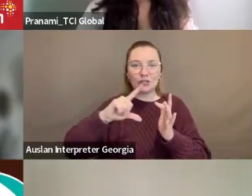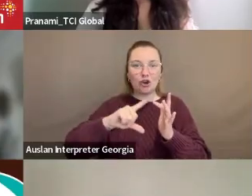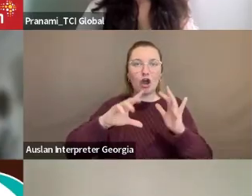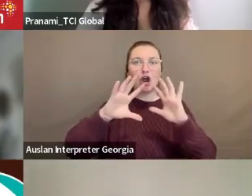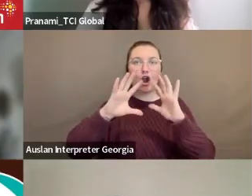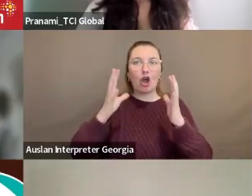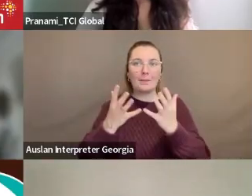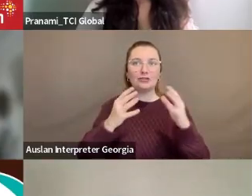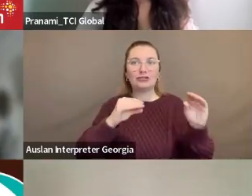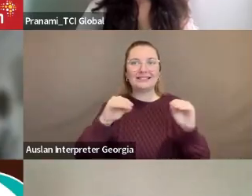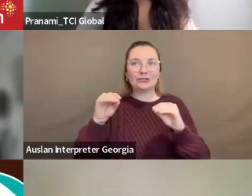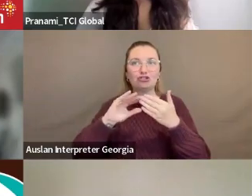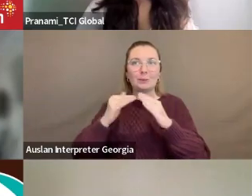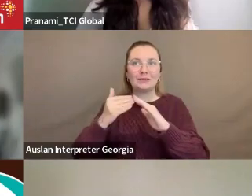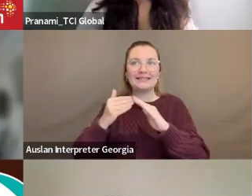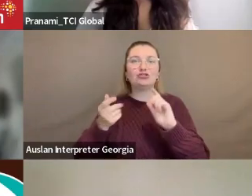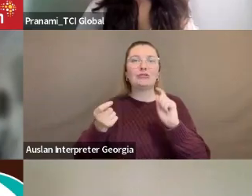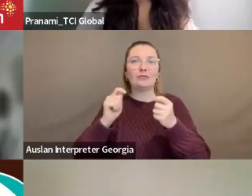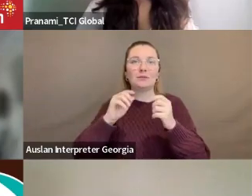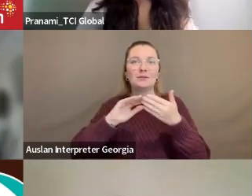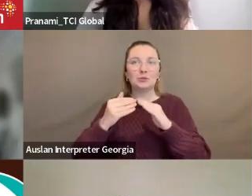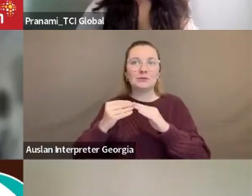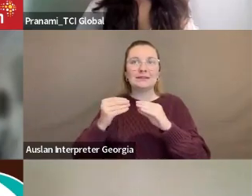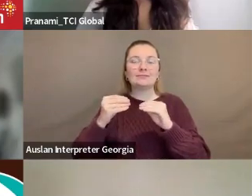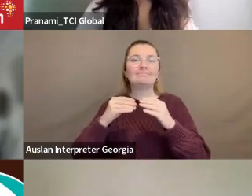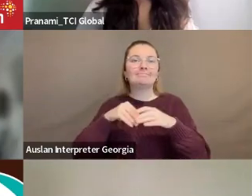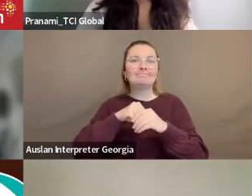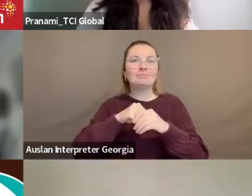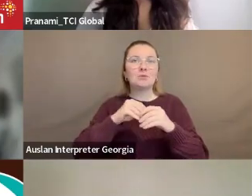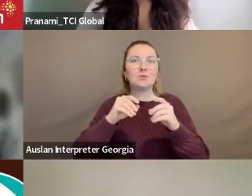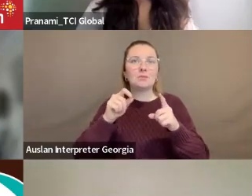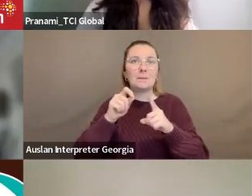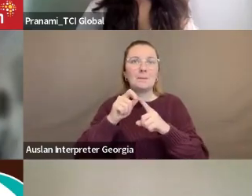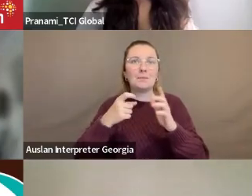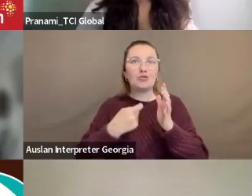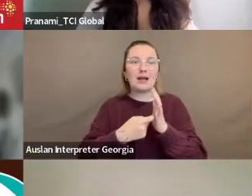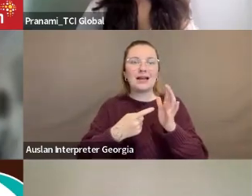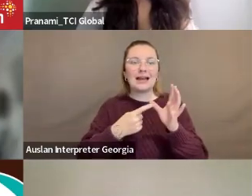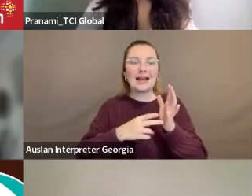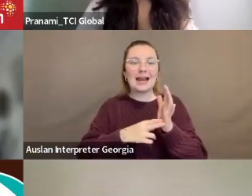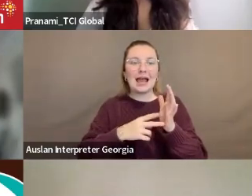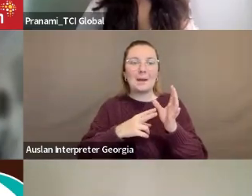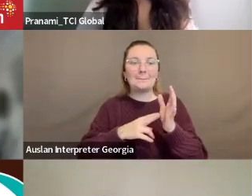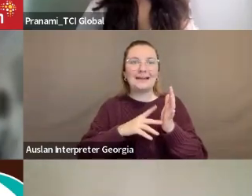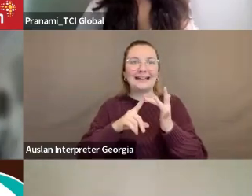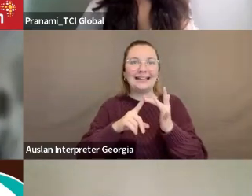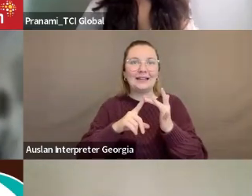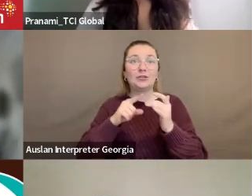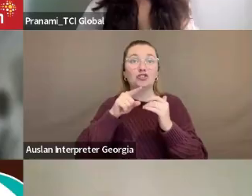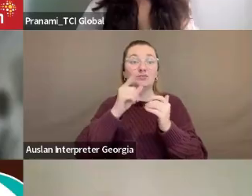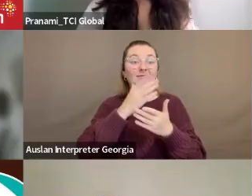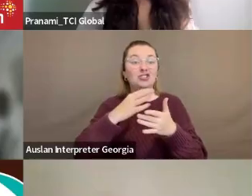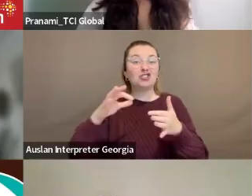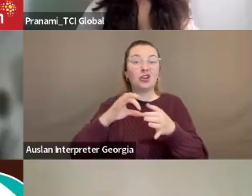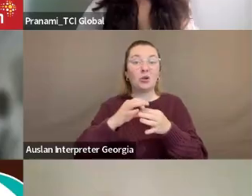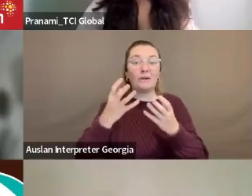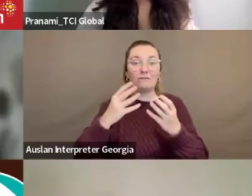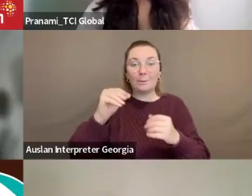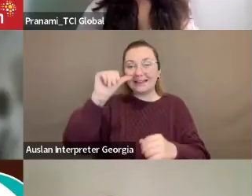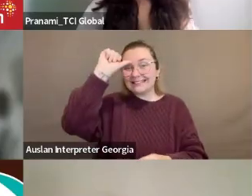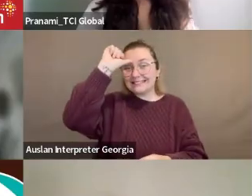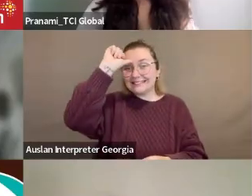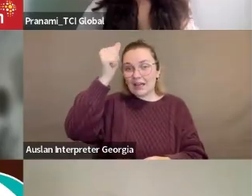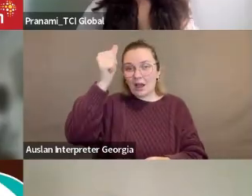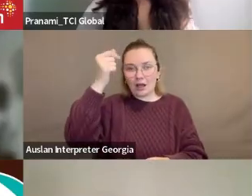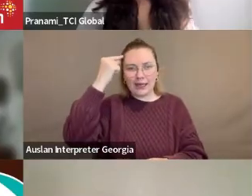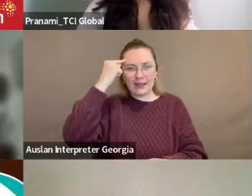Global, Transitioning Communities for Inclusion Global, Pranami Tamuli. Pranami is actually joining from India at,